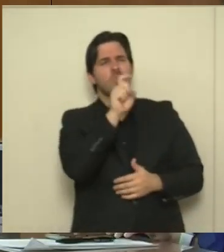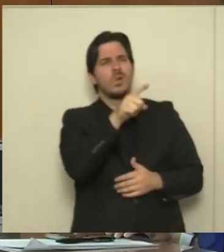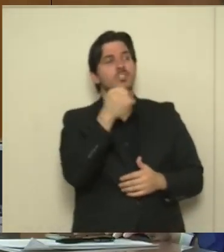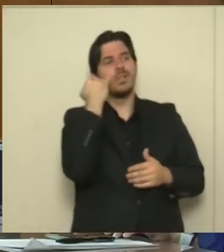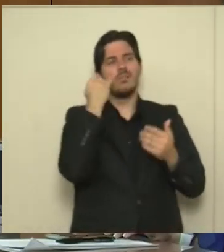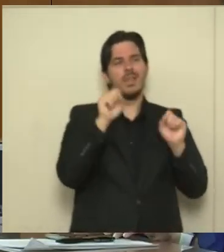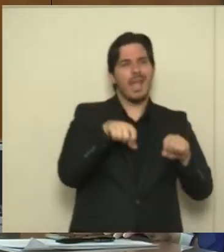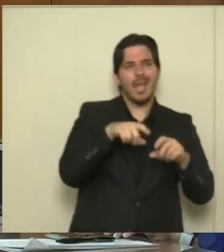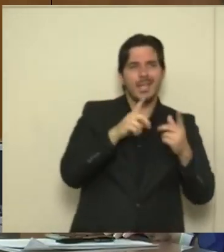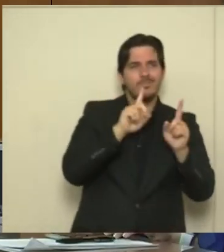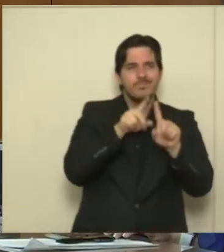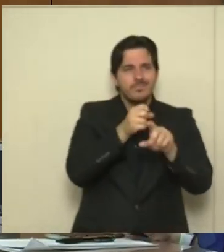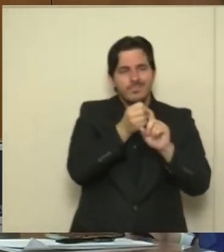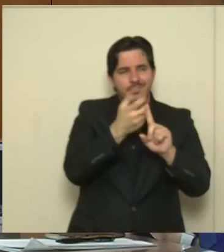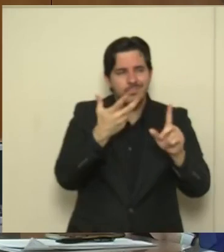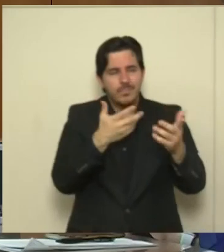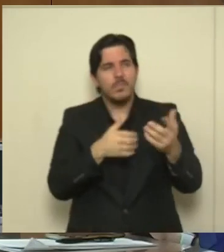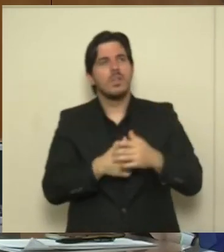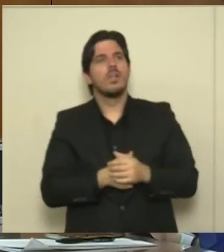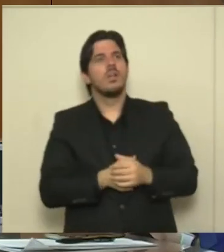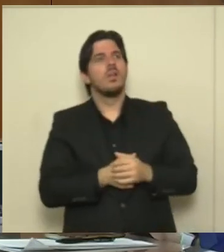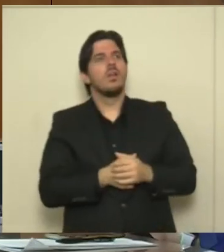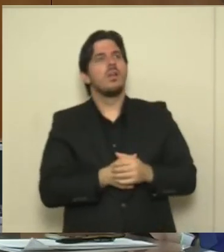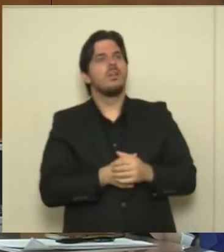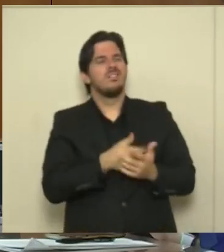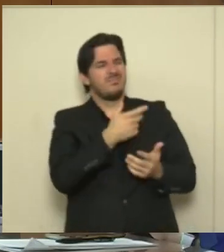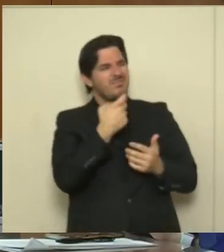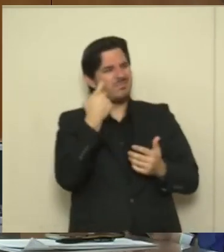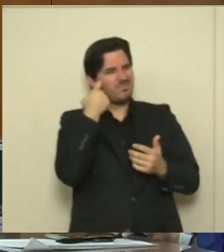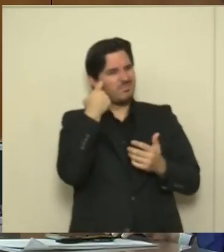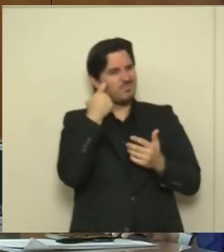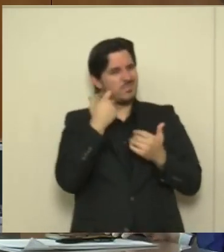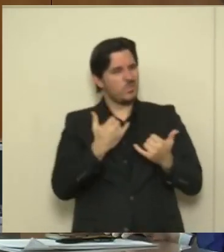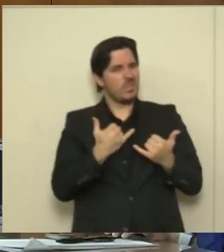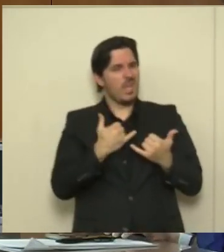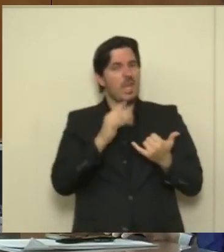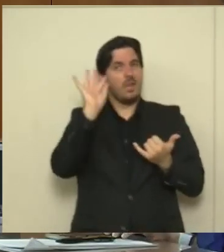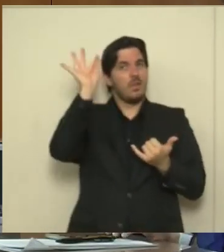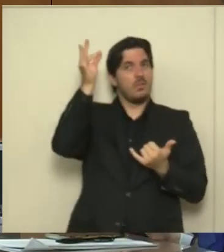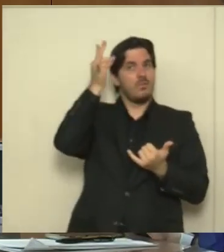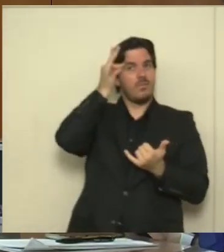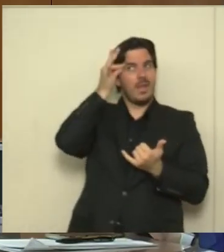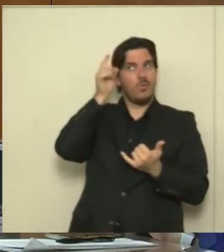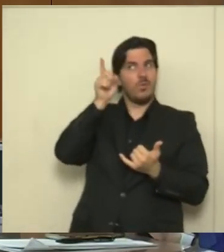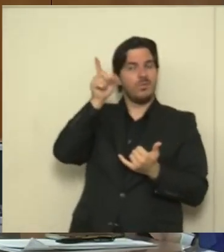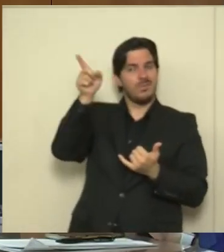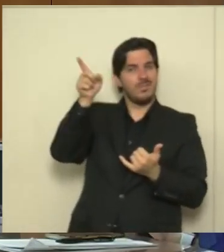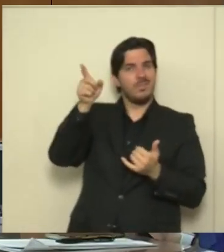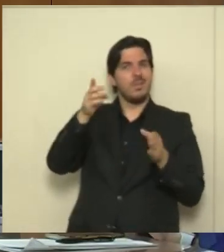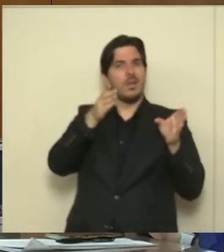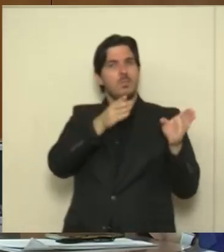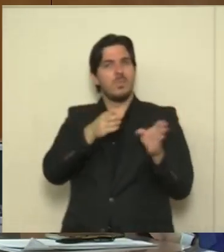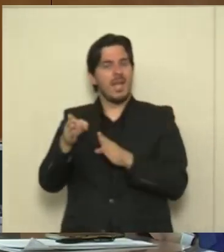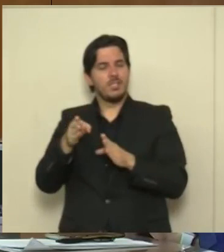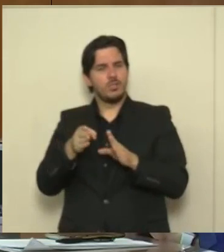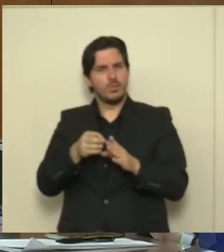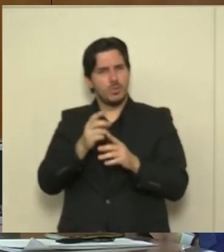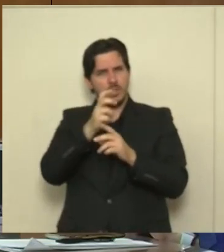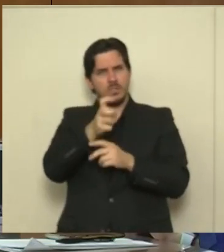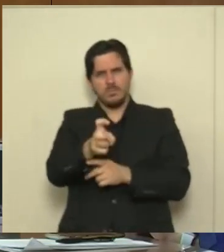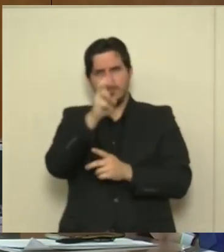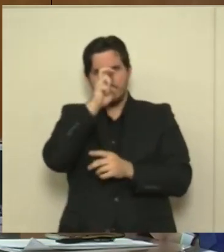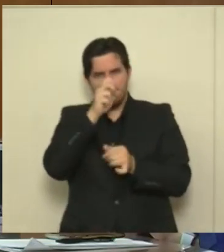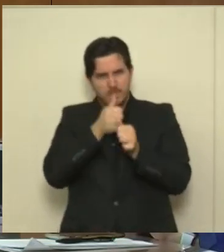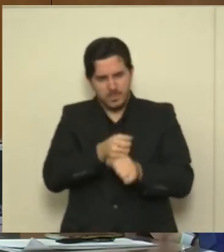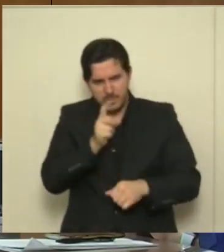any information about reporting today earlier that the federal government is planning to crack down on hospitals that are not